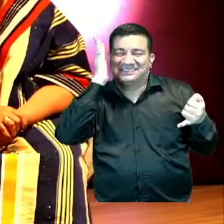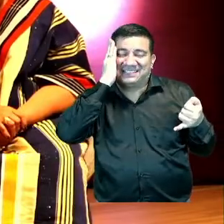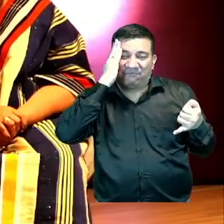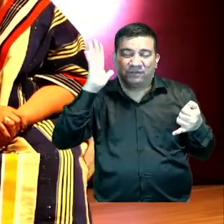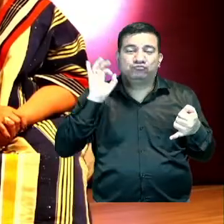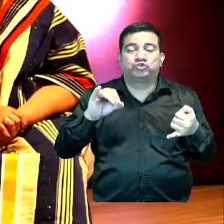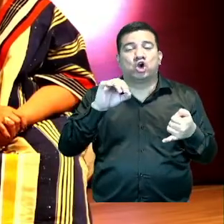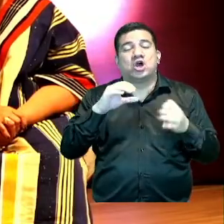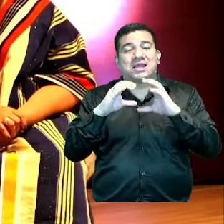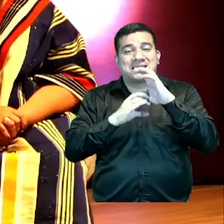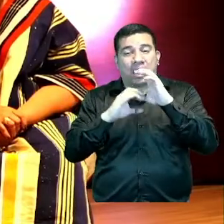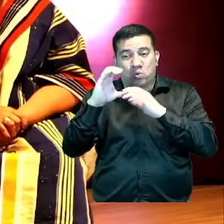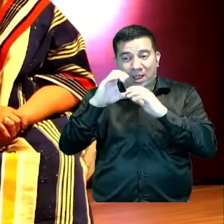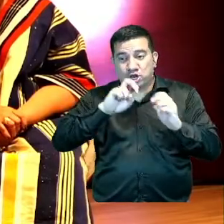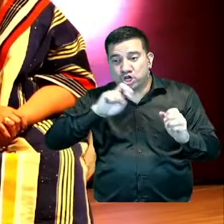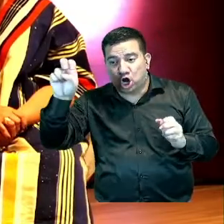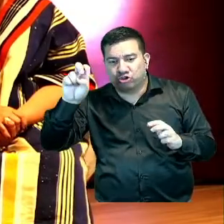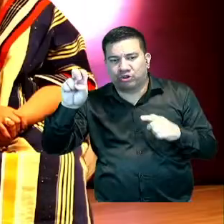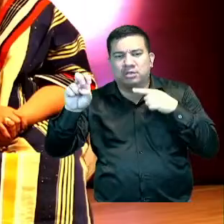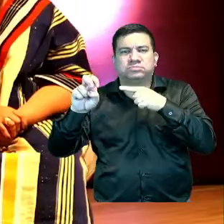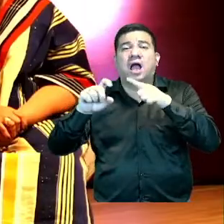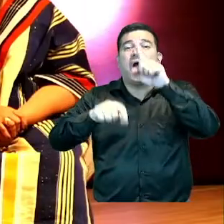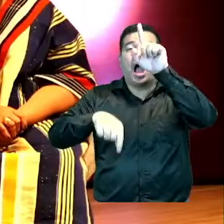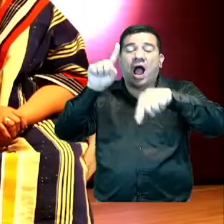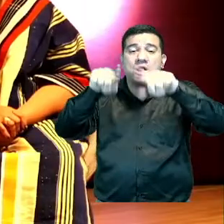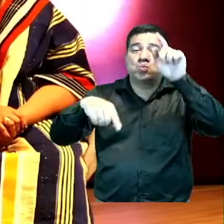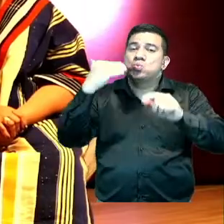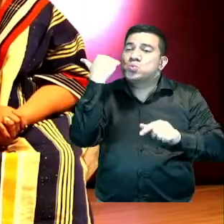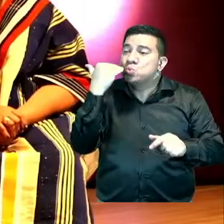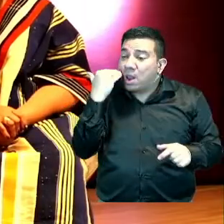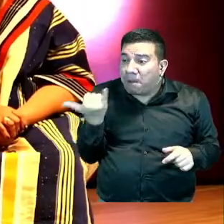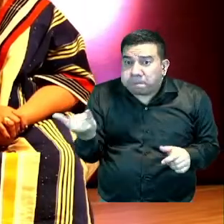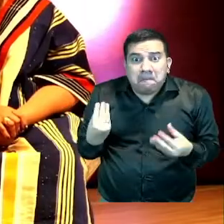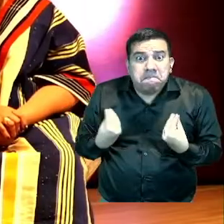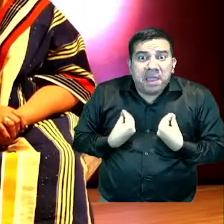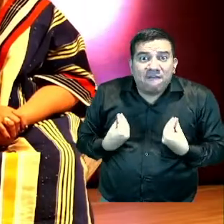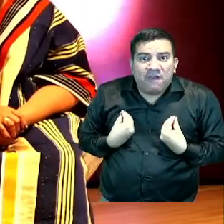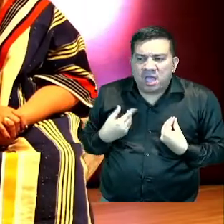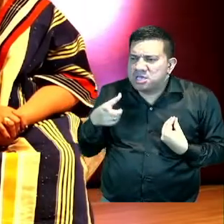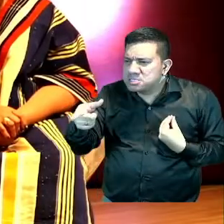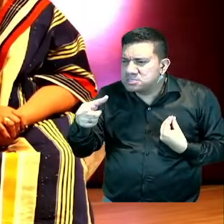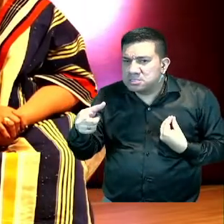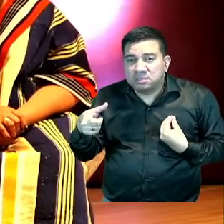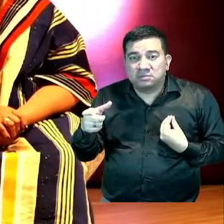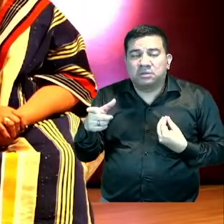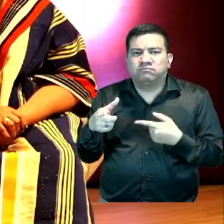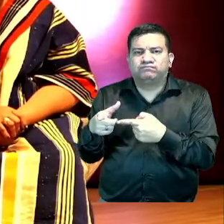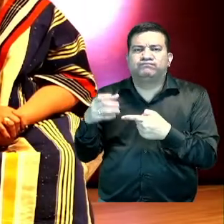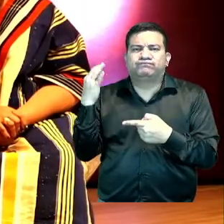independence in the northern Cauca region of Colombia, many of them were burned alive.